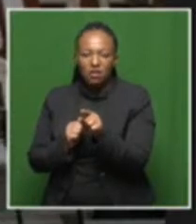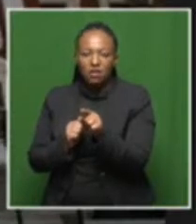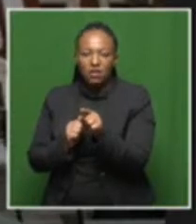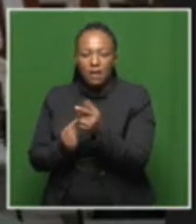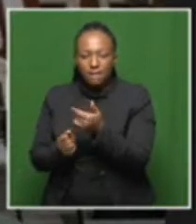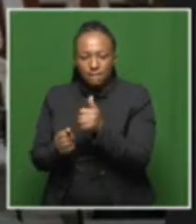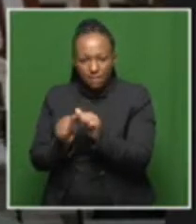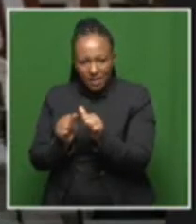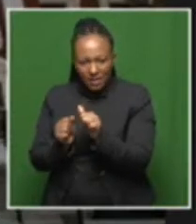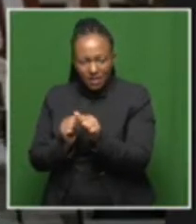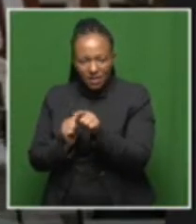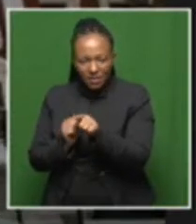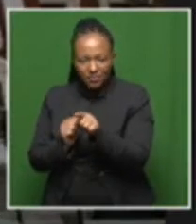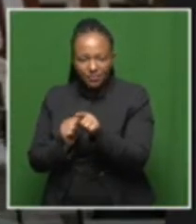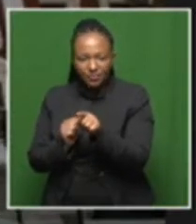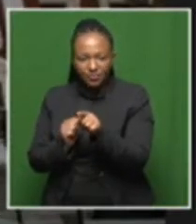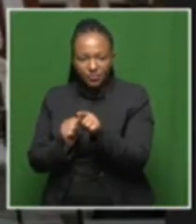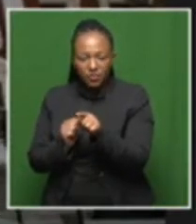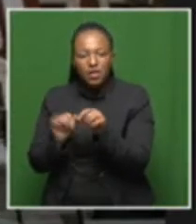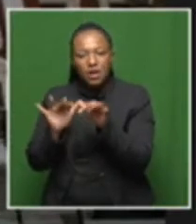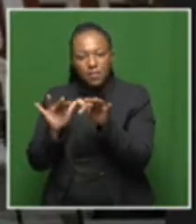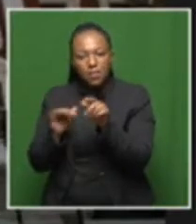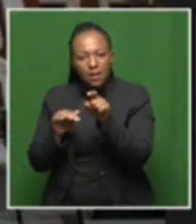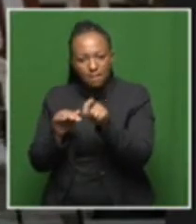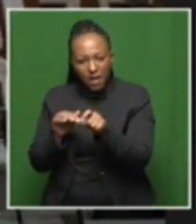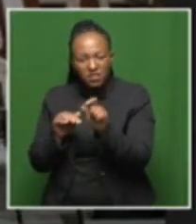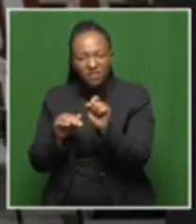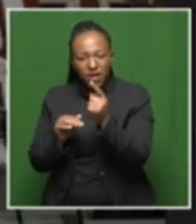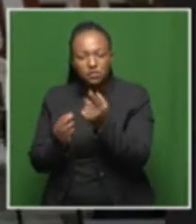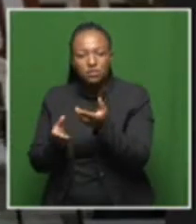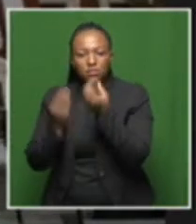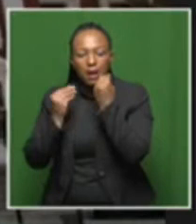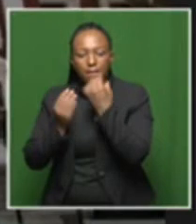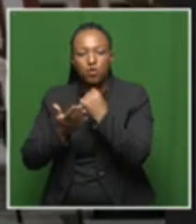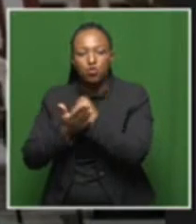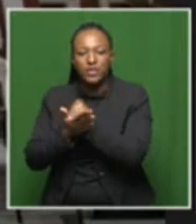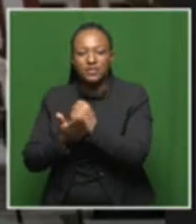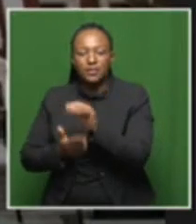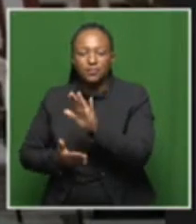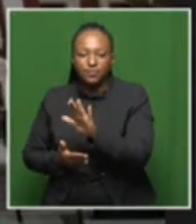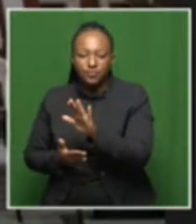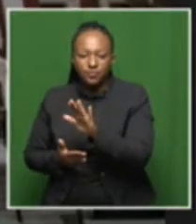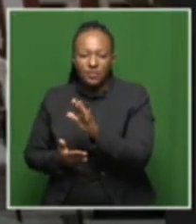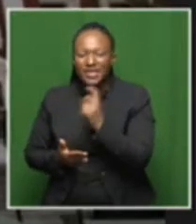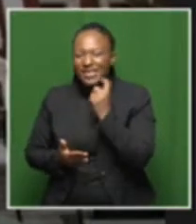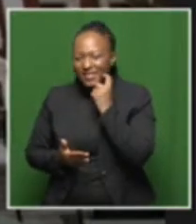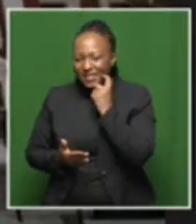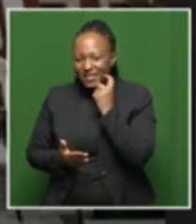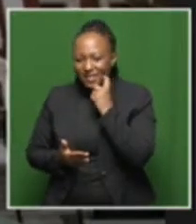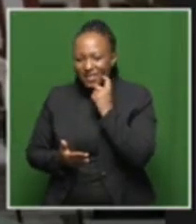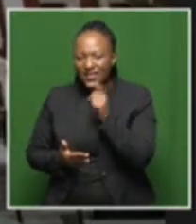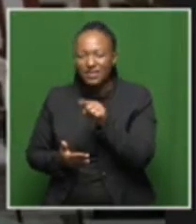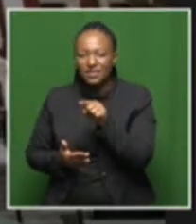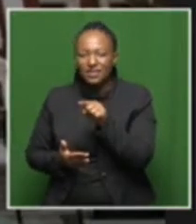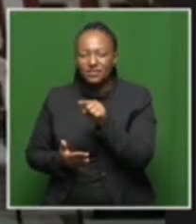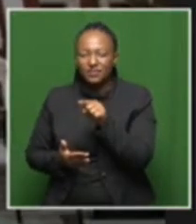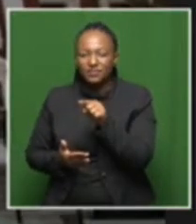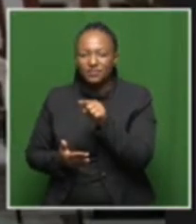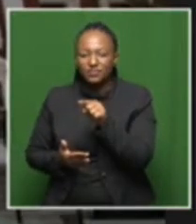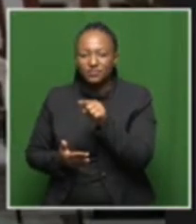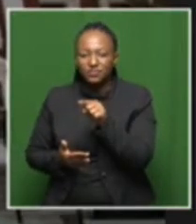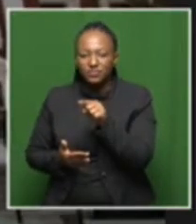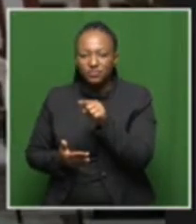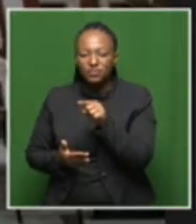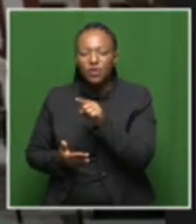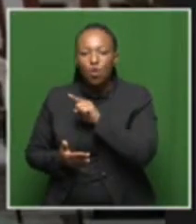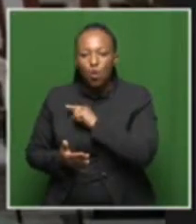possible, that people should first register. That just makes it much easier and even makes